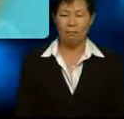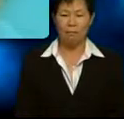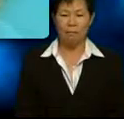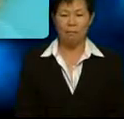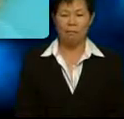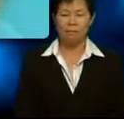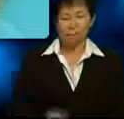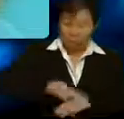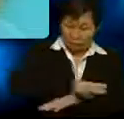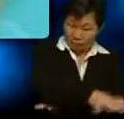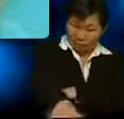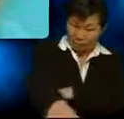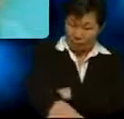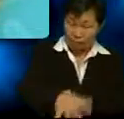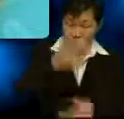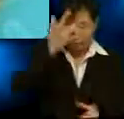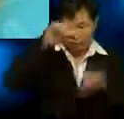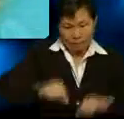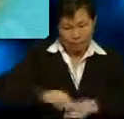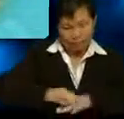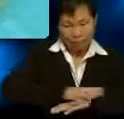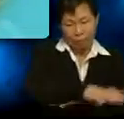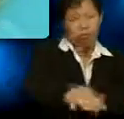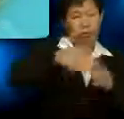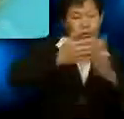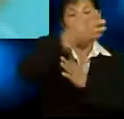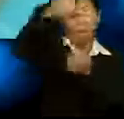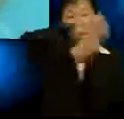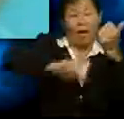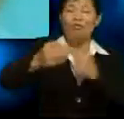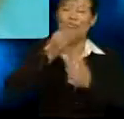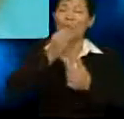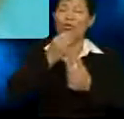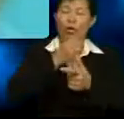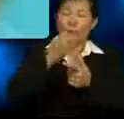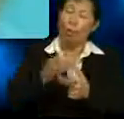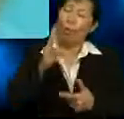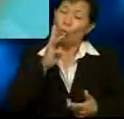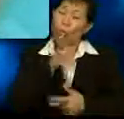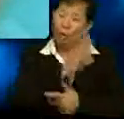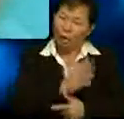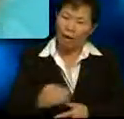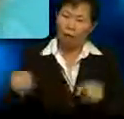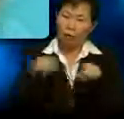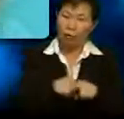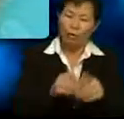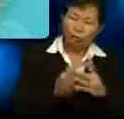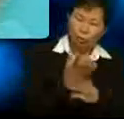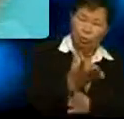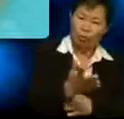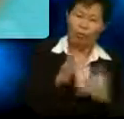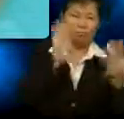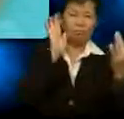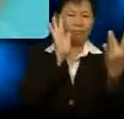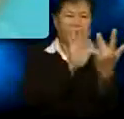A contagious disease can spread through the air, food, or water, and also through direct